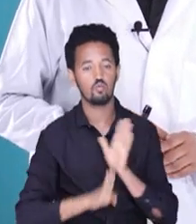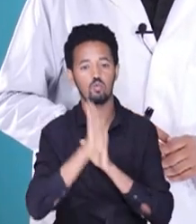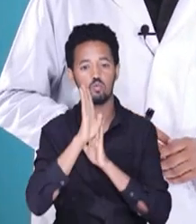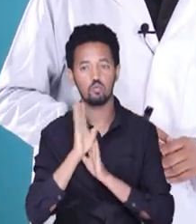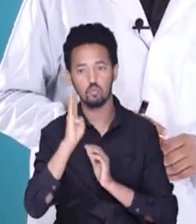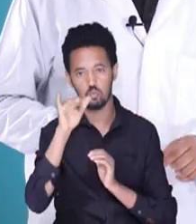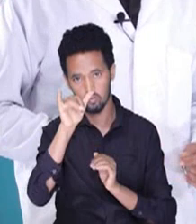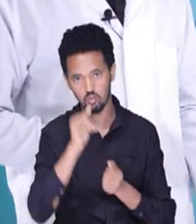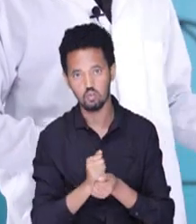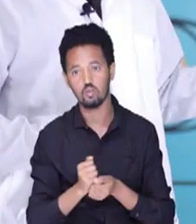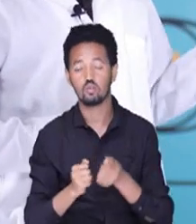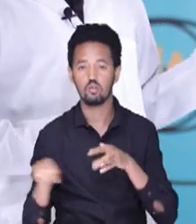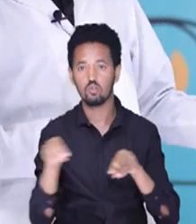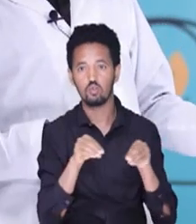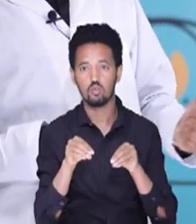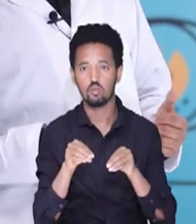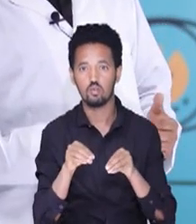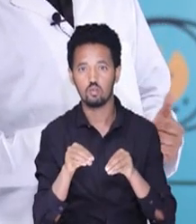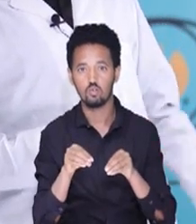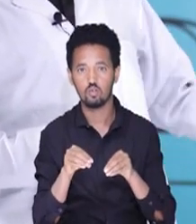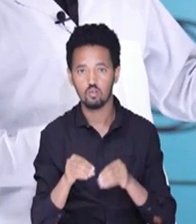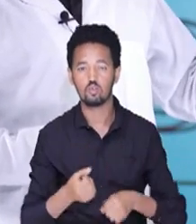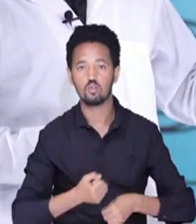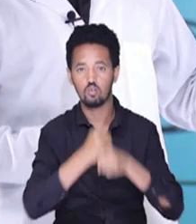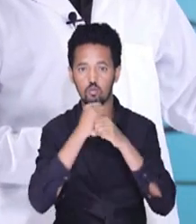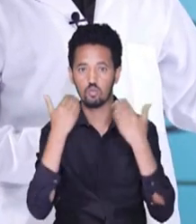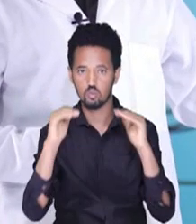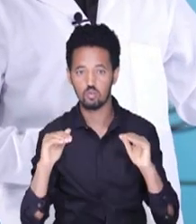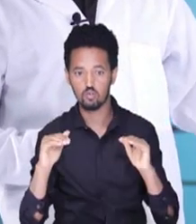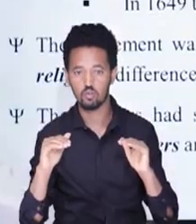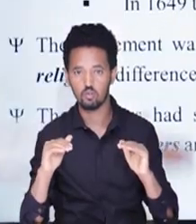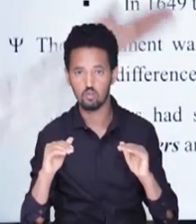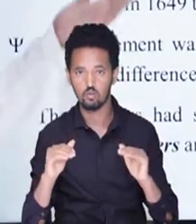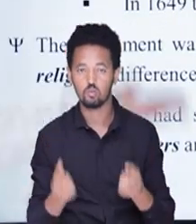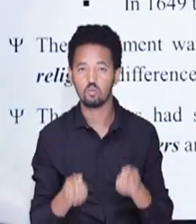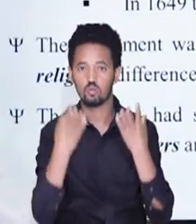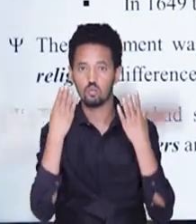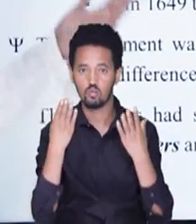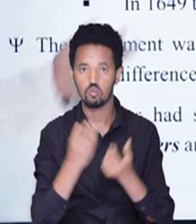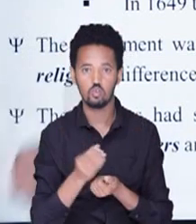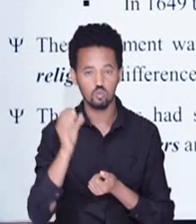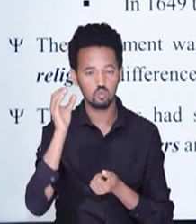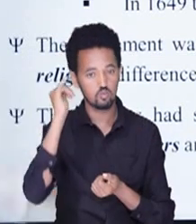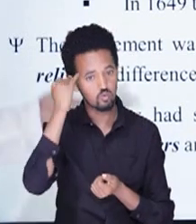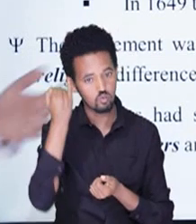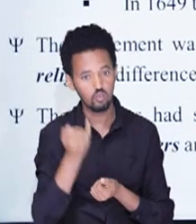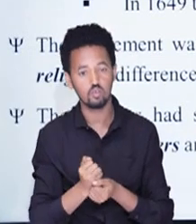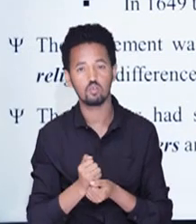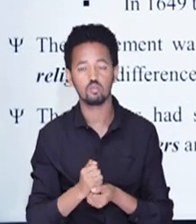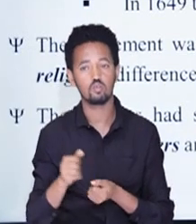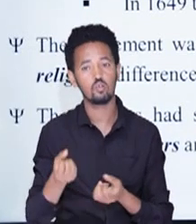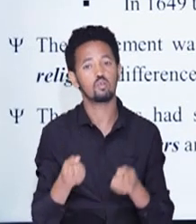the Leveller Movement. The Levellers had support among the craftsmen, wage workers, and also from